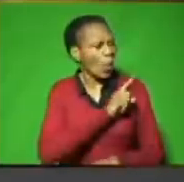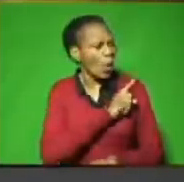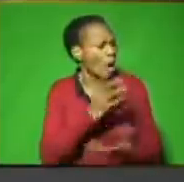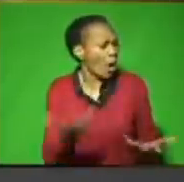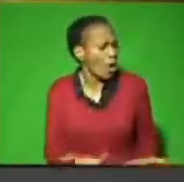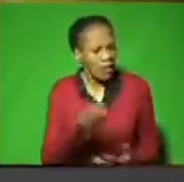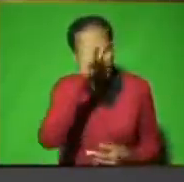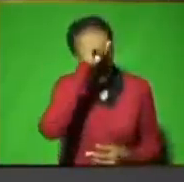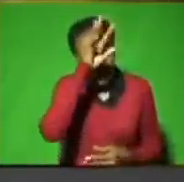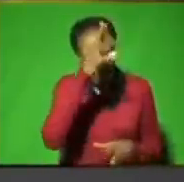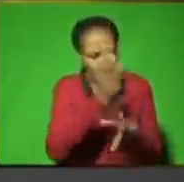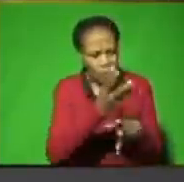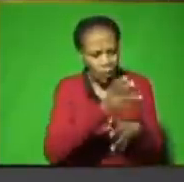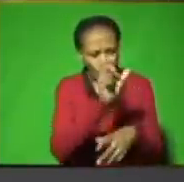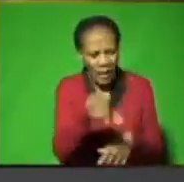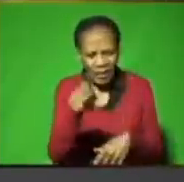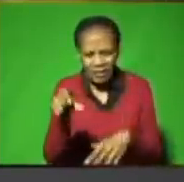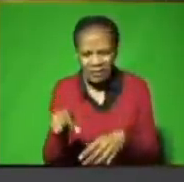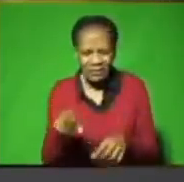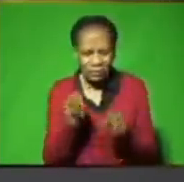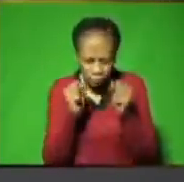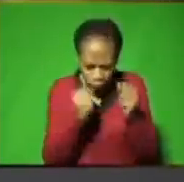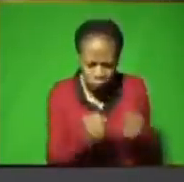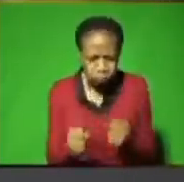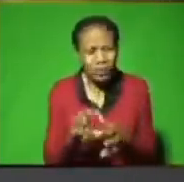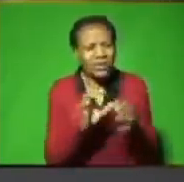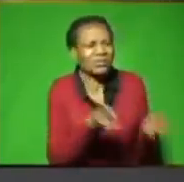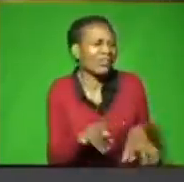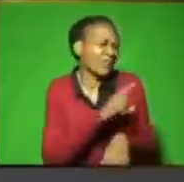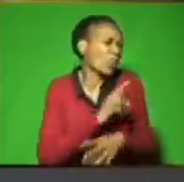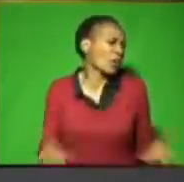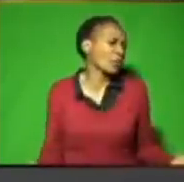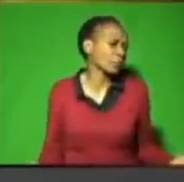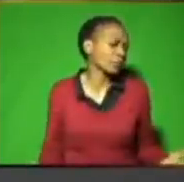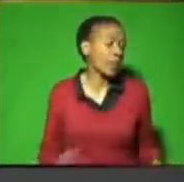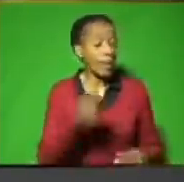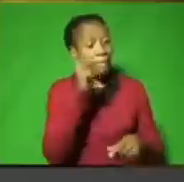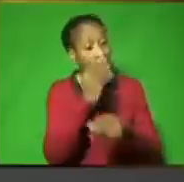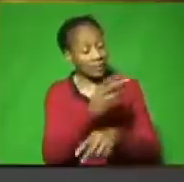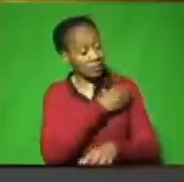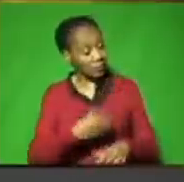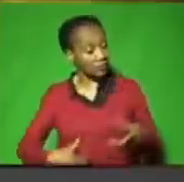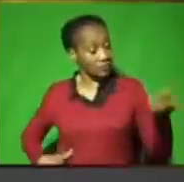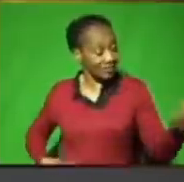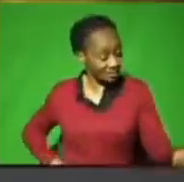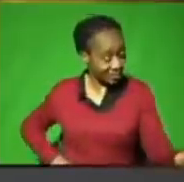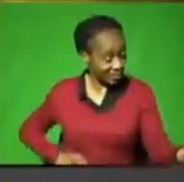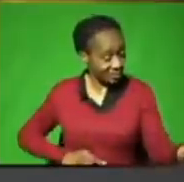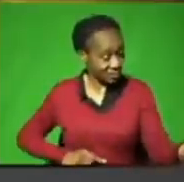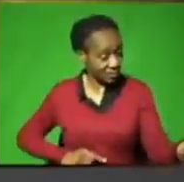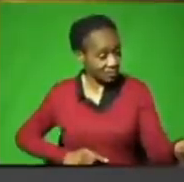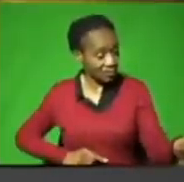still trapped in the condition they find themselves in today? Mr. President, it is